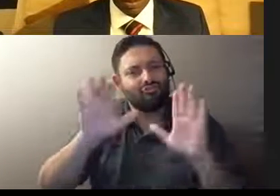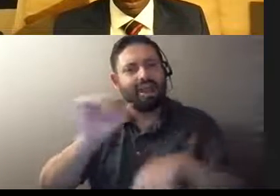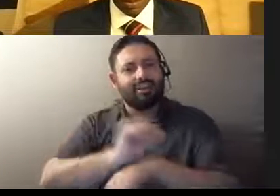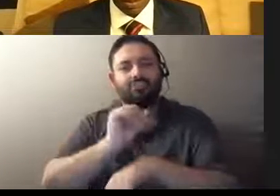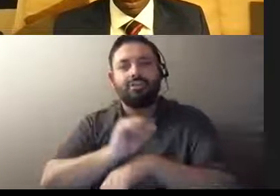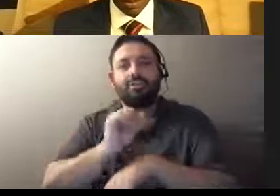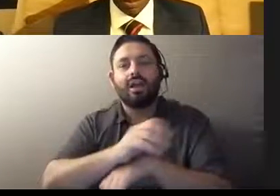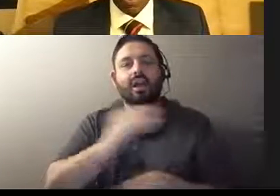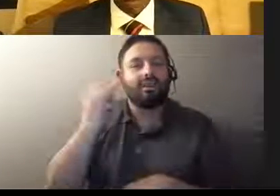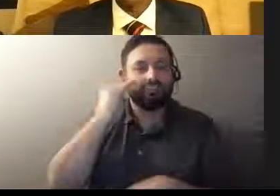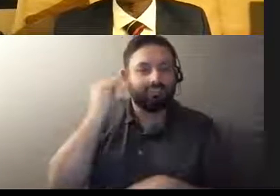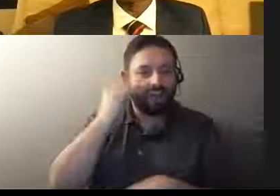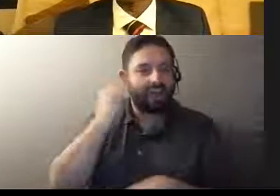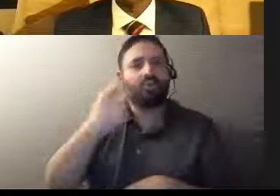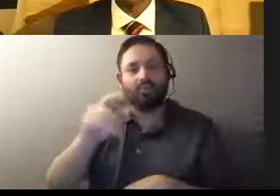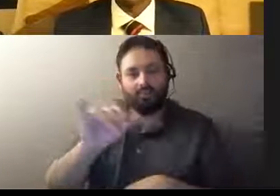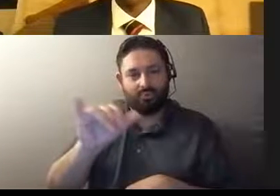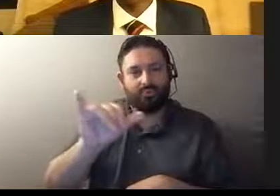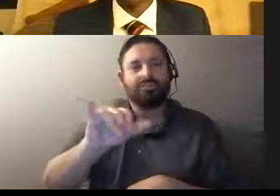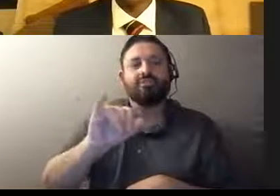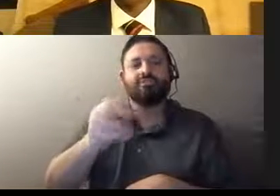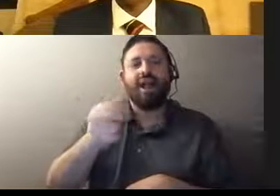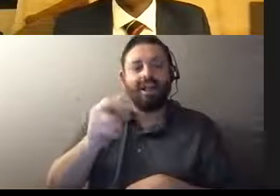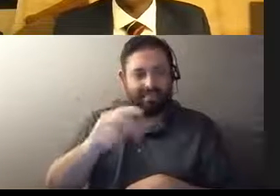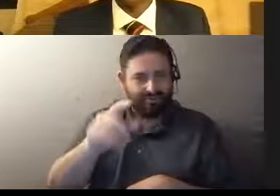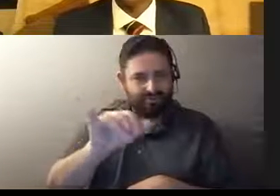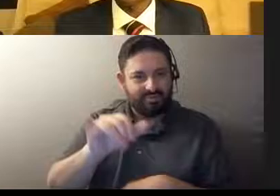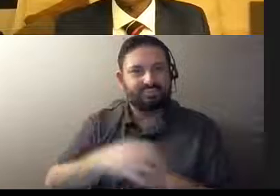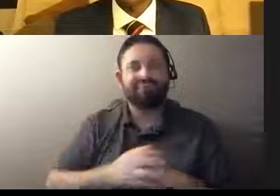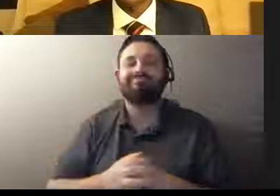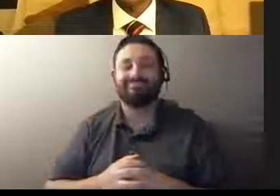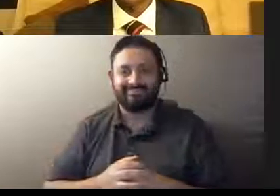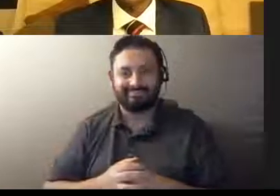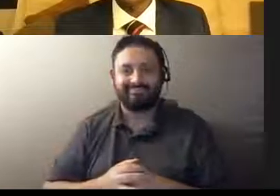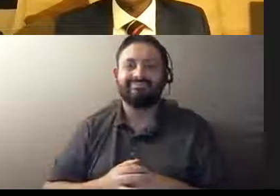And Jonathan, you too. There we go. See, it's not interrupting